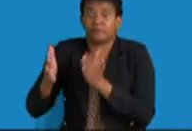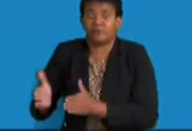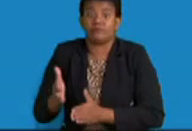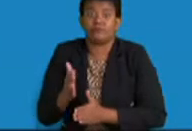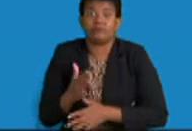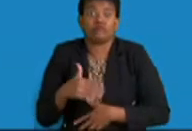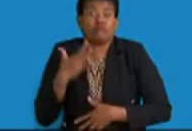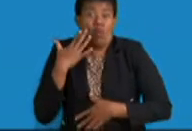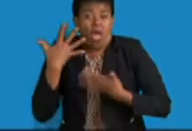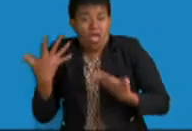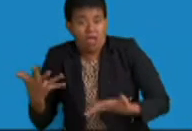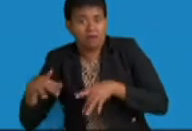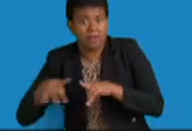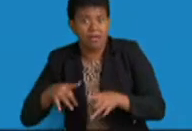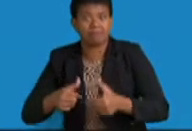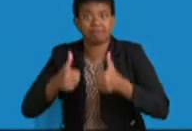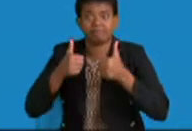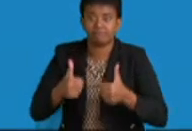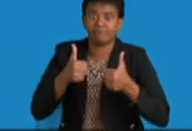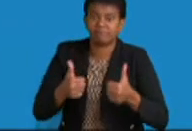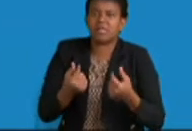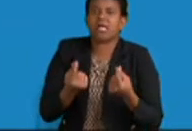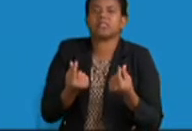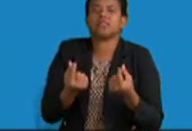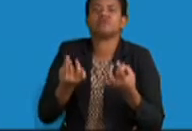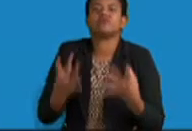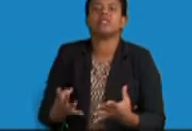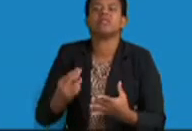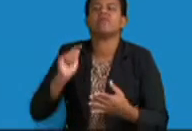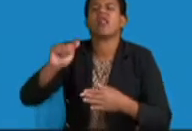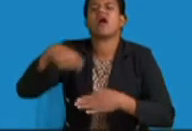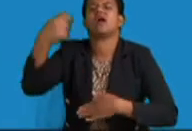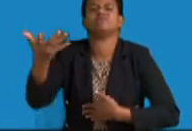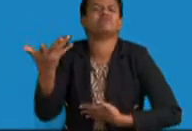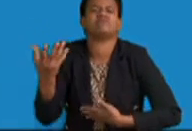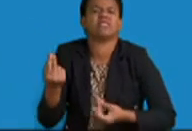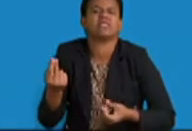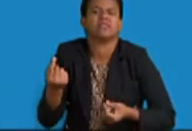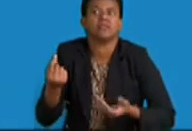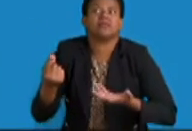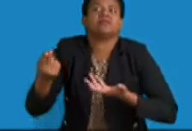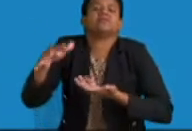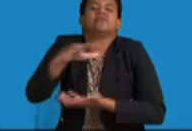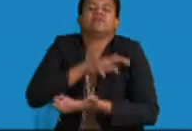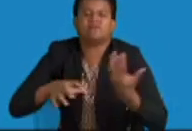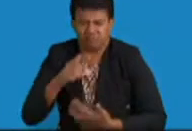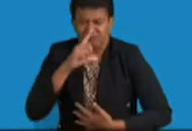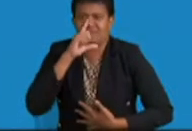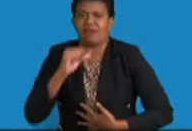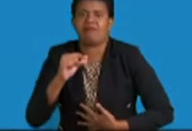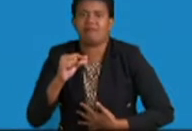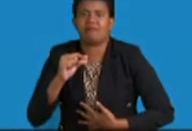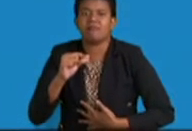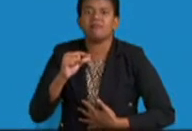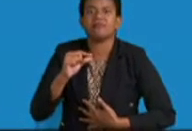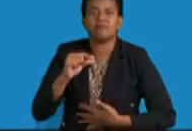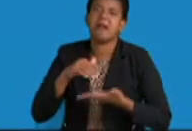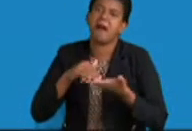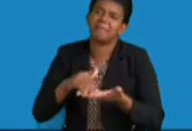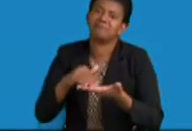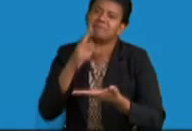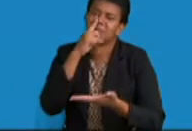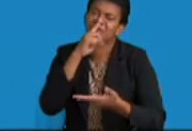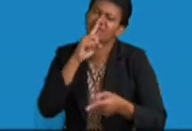learns and adapts to the evolving HADR environment is being mapped. The plan put in place